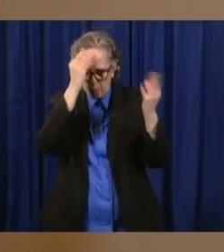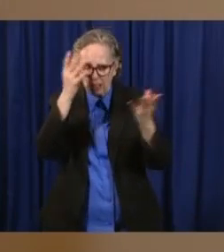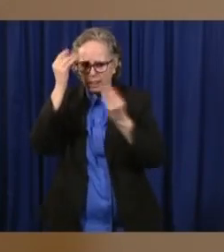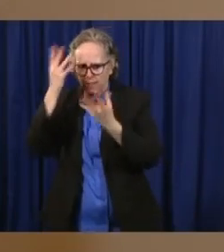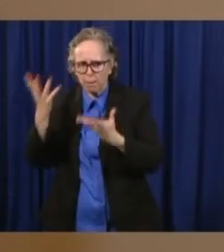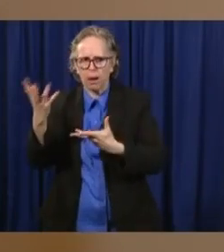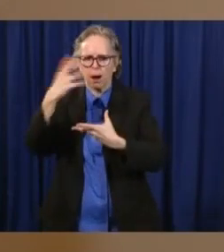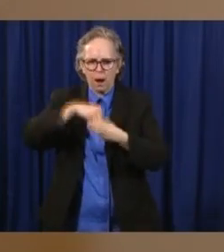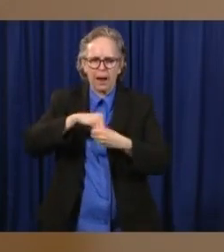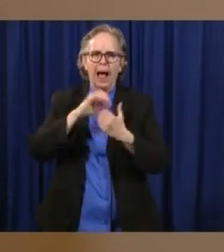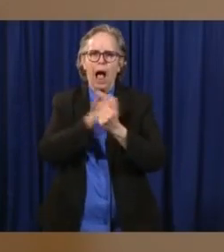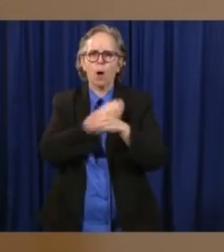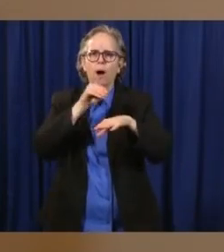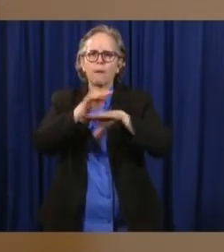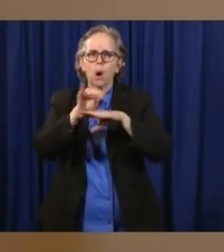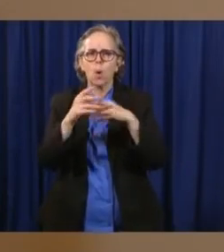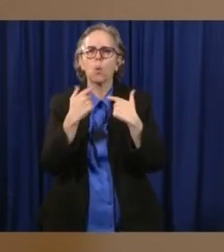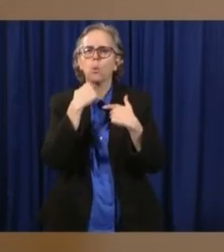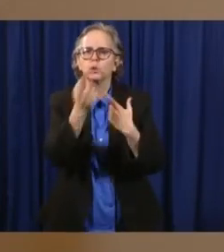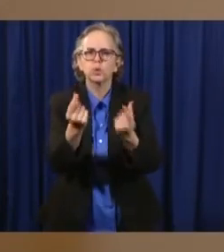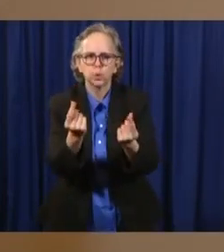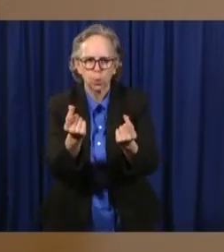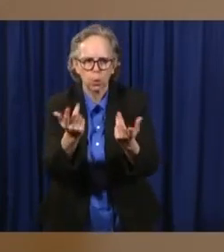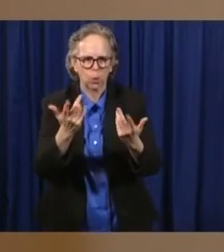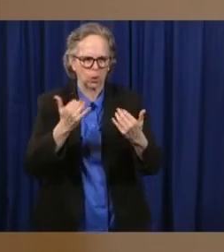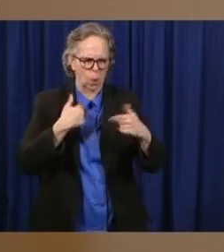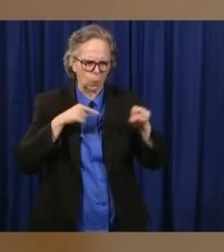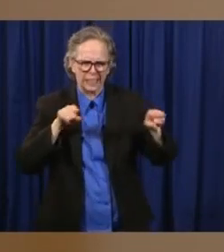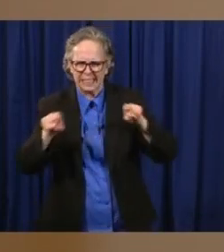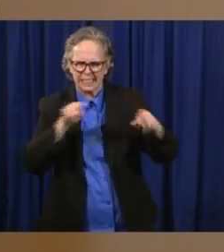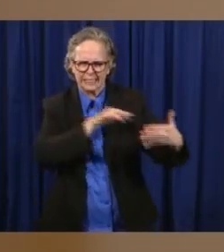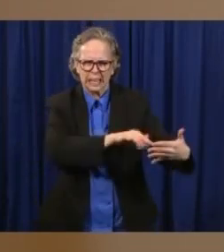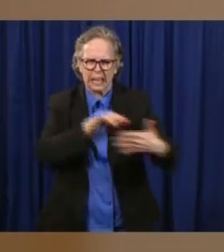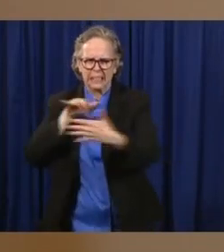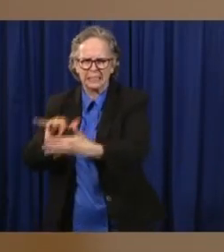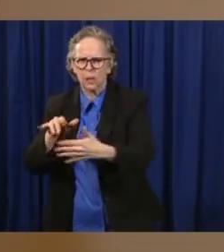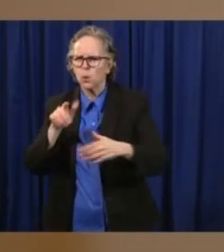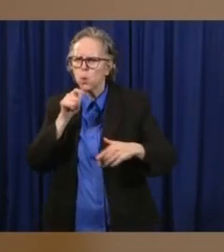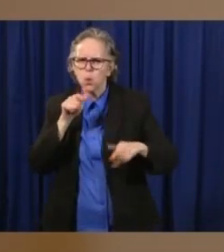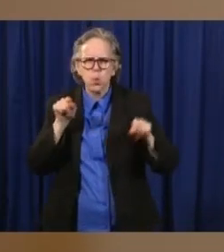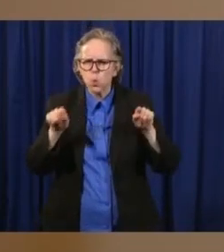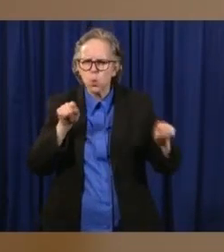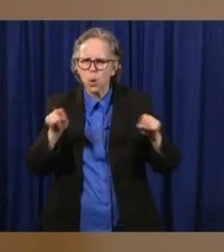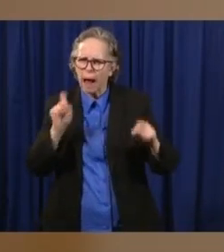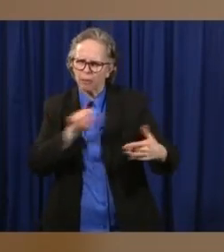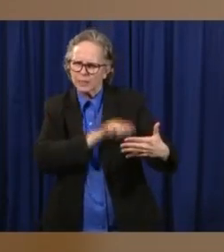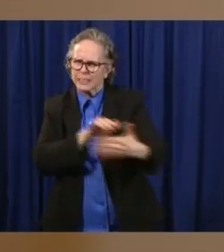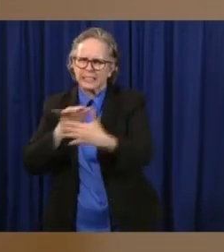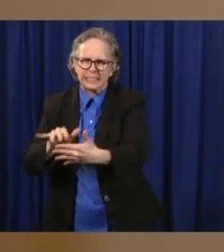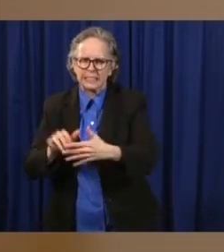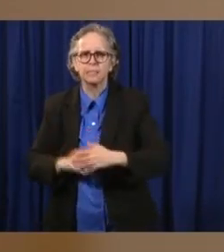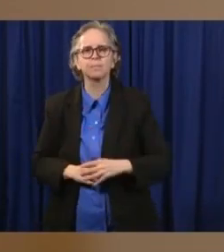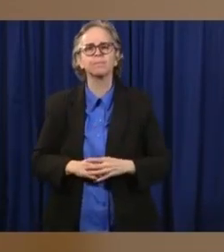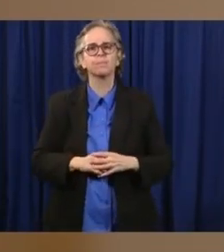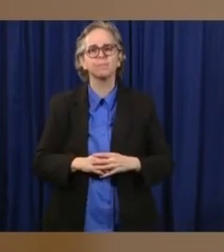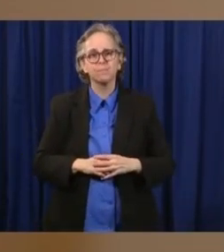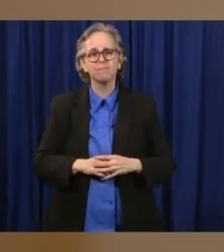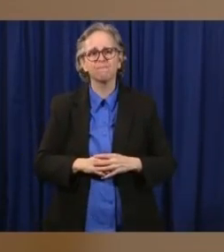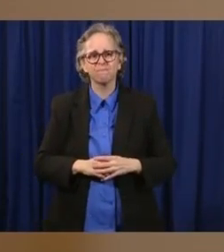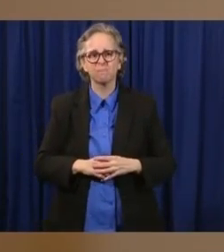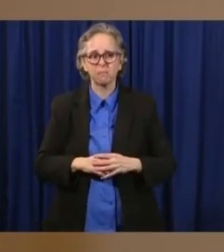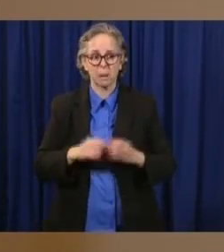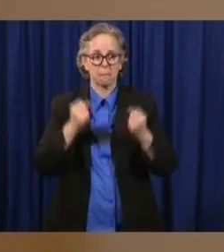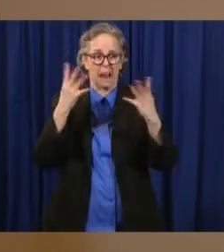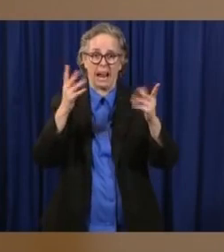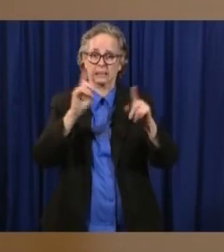going to be so tied to us knowing for sure who that is. And then, you know, we have teams of people working on how